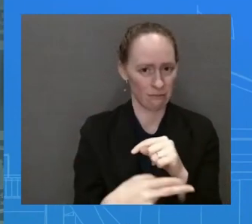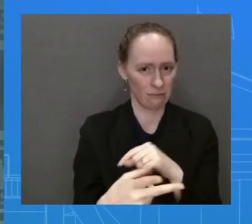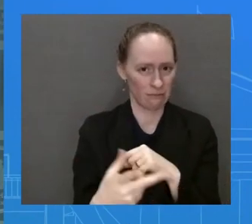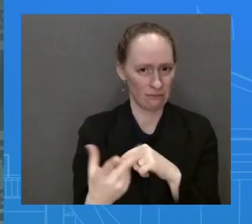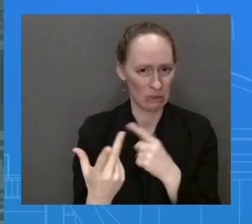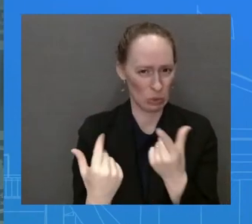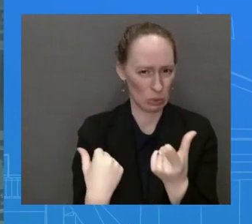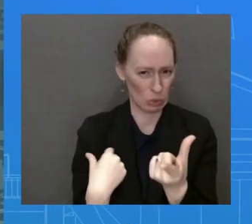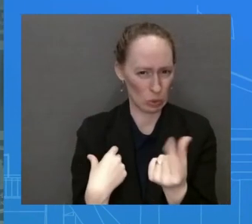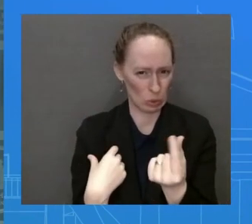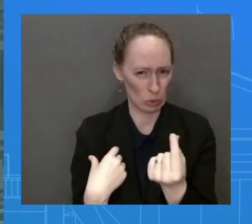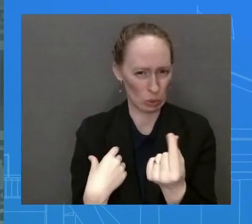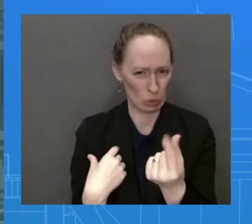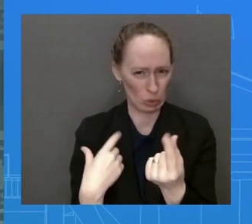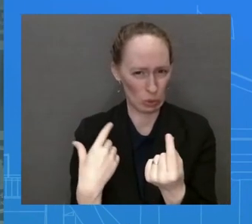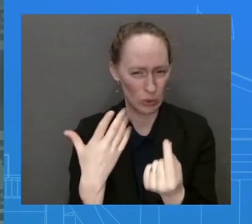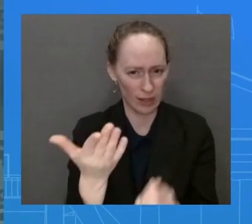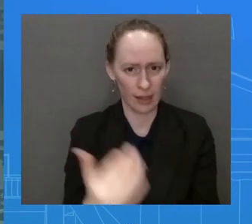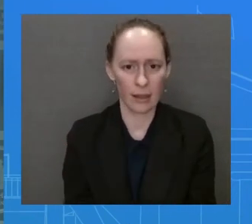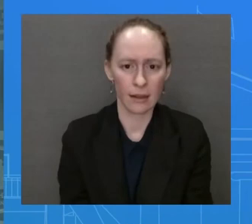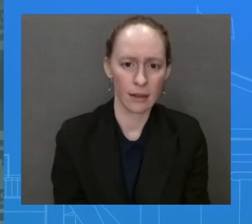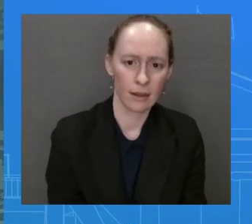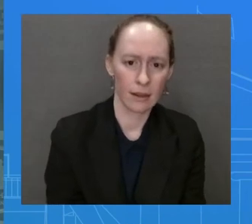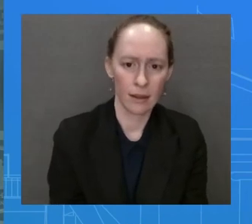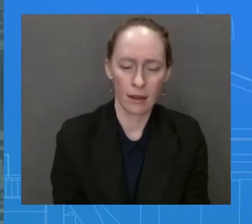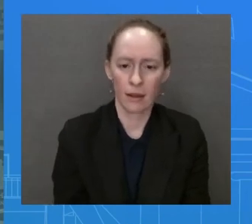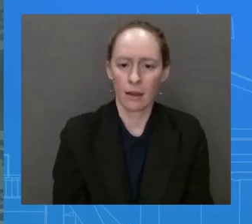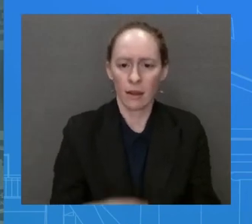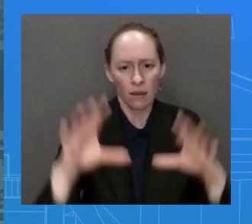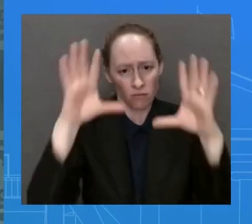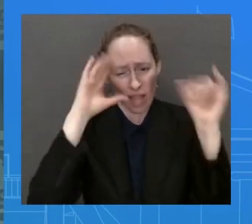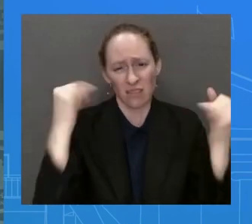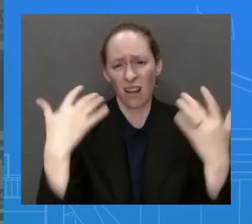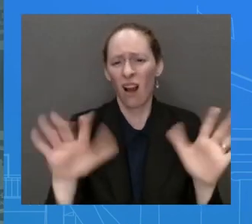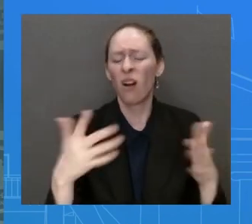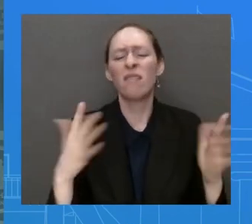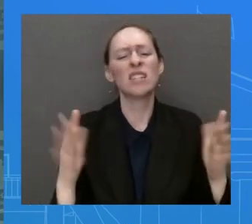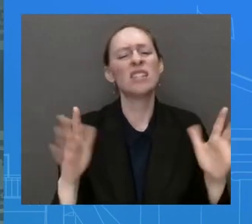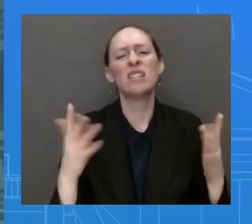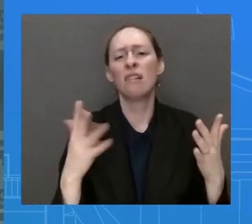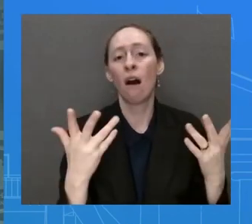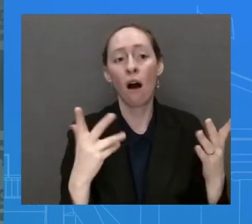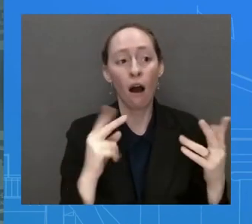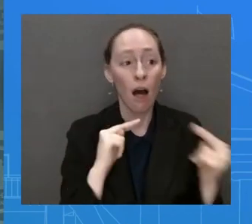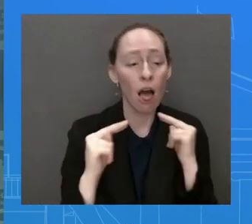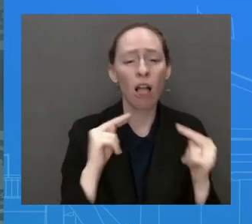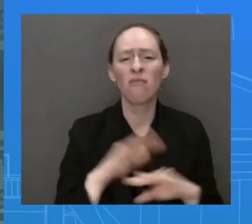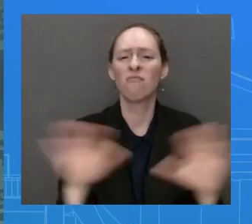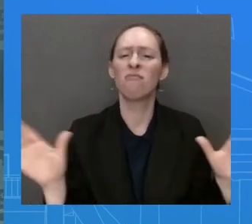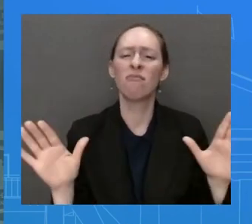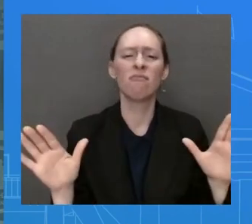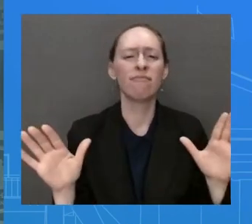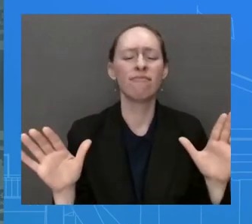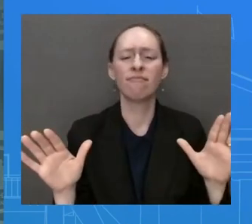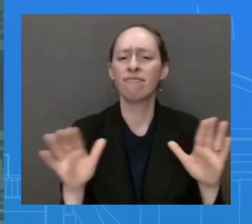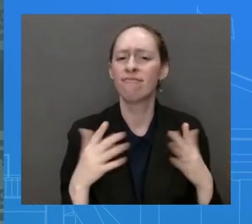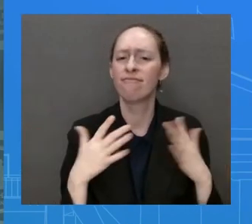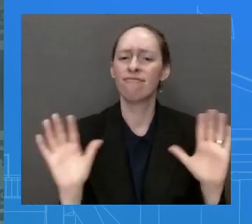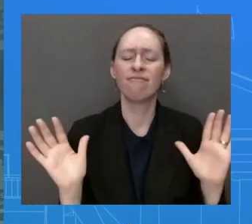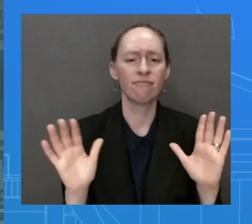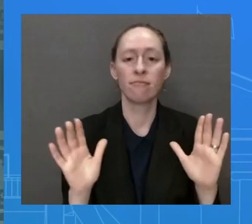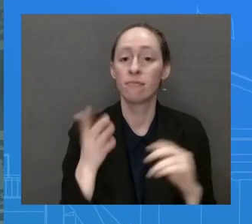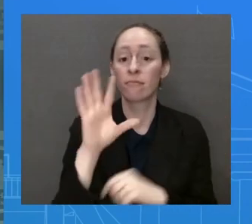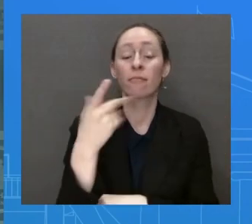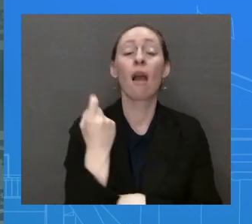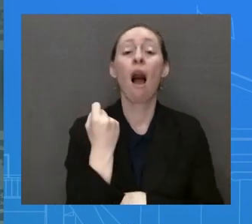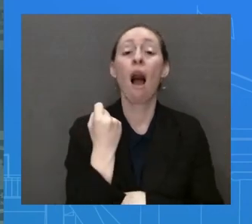ceiling. But broadly speaking, at the start of this new Congress, we're reaching out to all the members through the Office